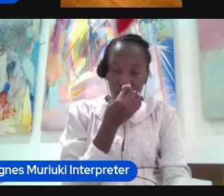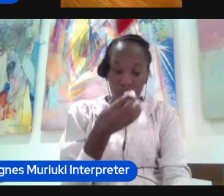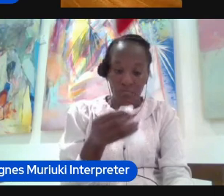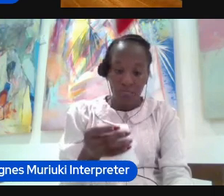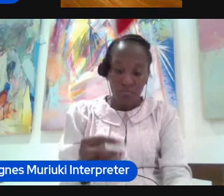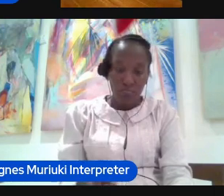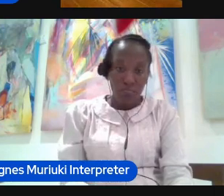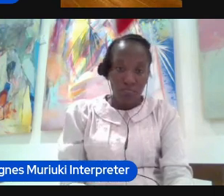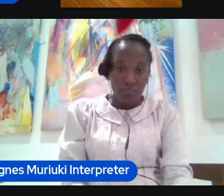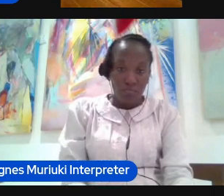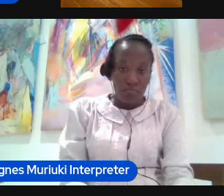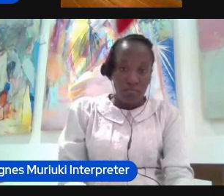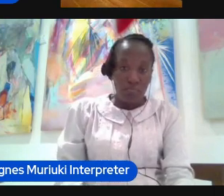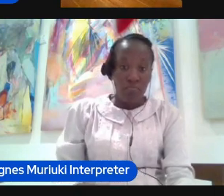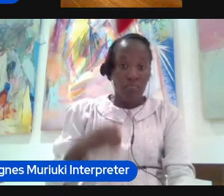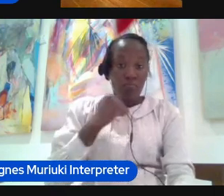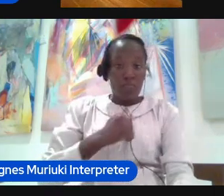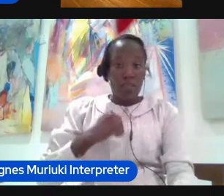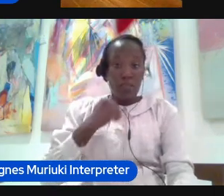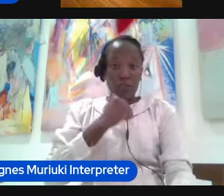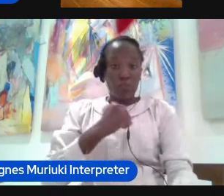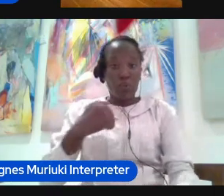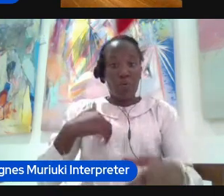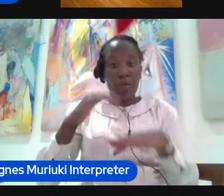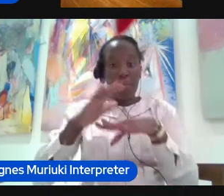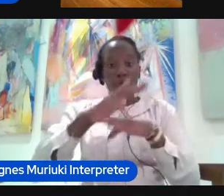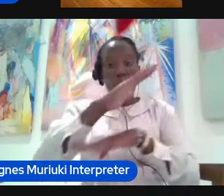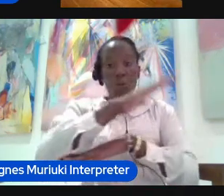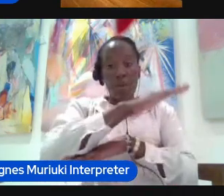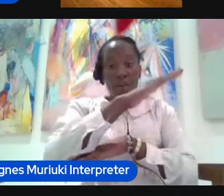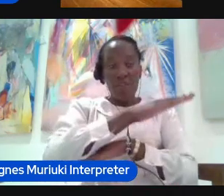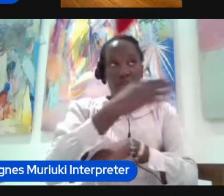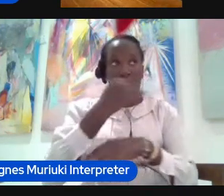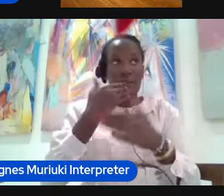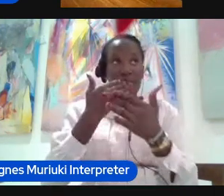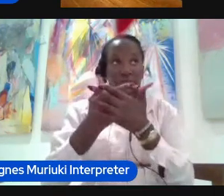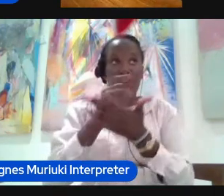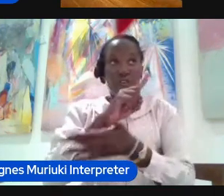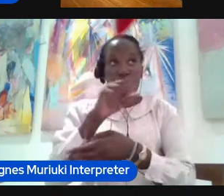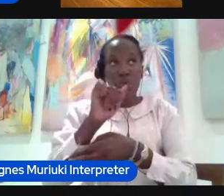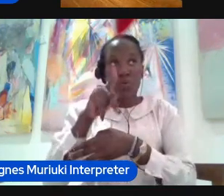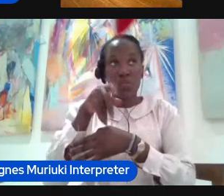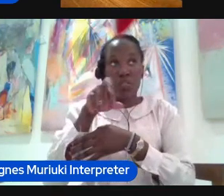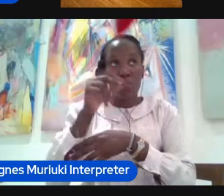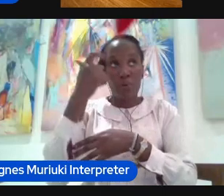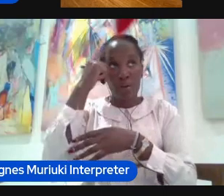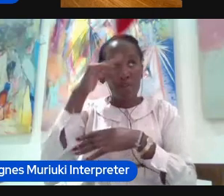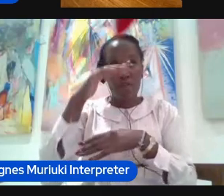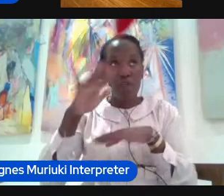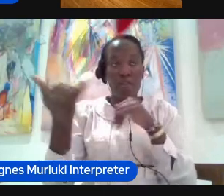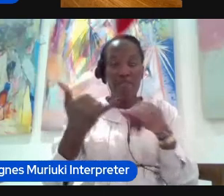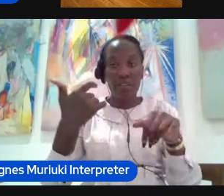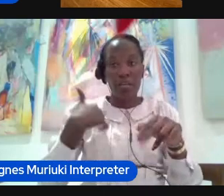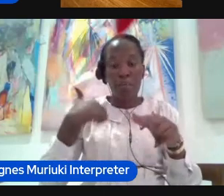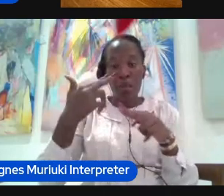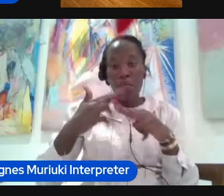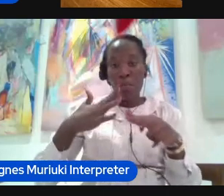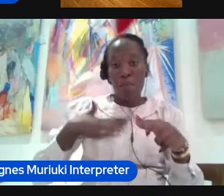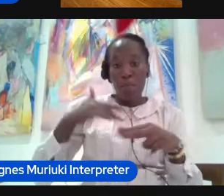Sorry, I was muted. Good evening, and thank you, Zipporah, for passing the ball to me. My name is Alan